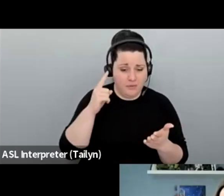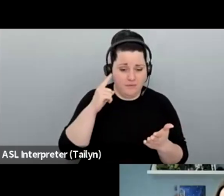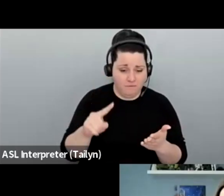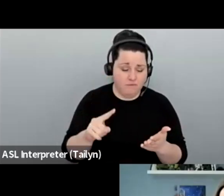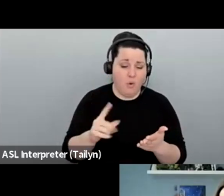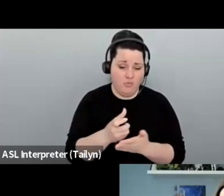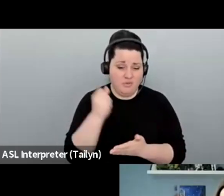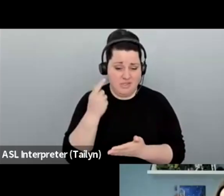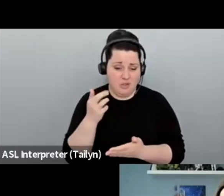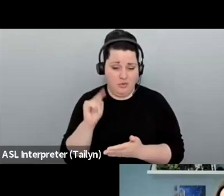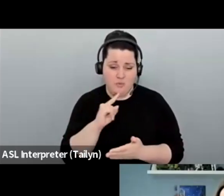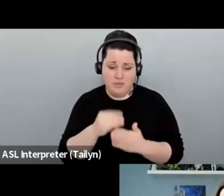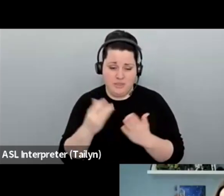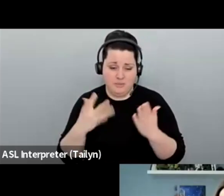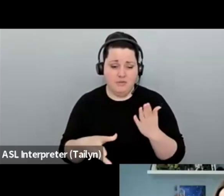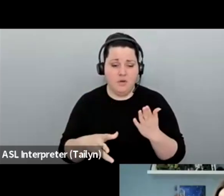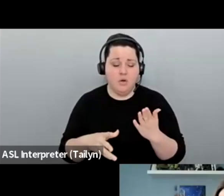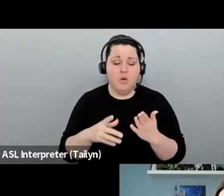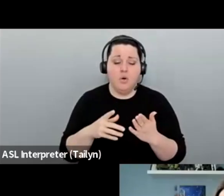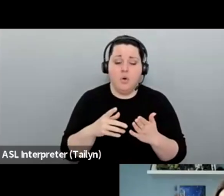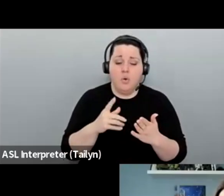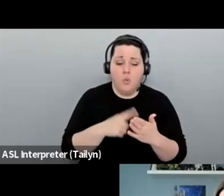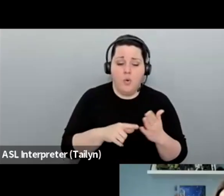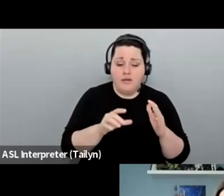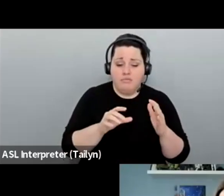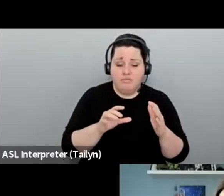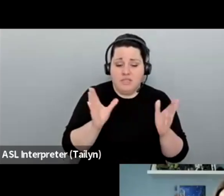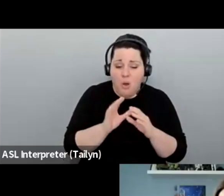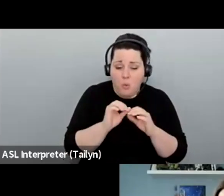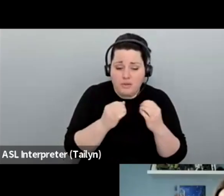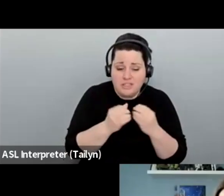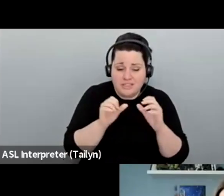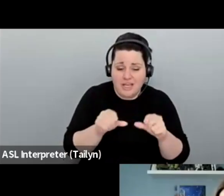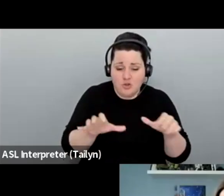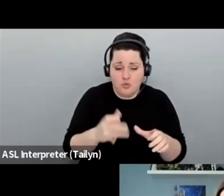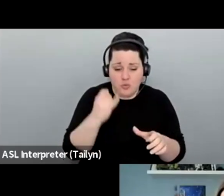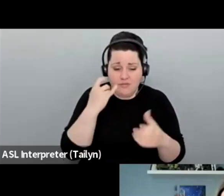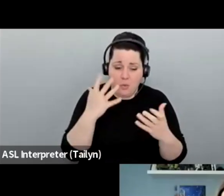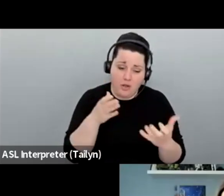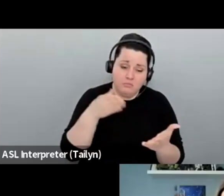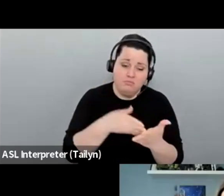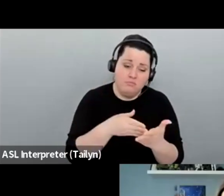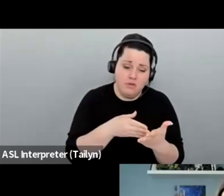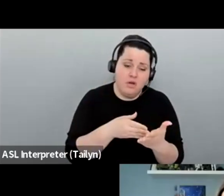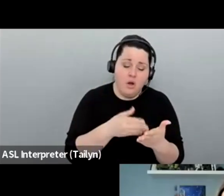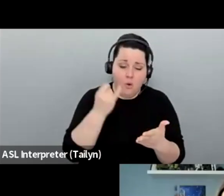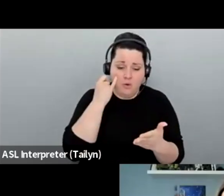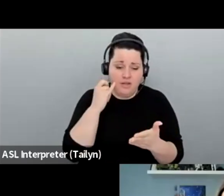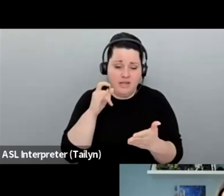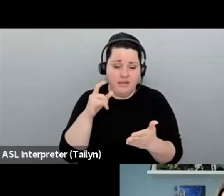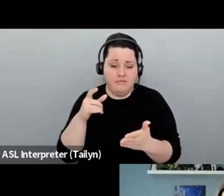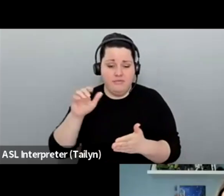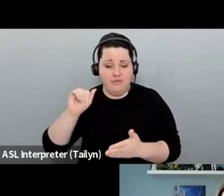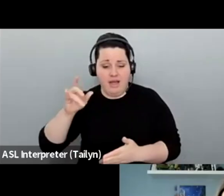expensive. What recourse do smaller orgs have if they want to take legal action, or if they are targeted